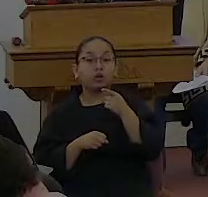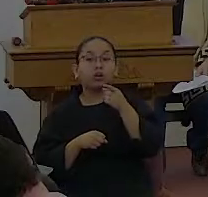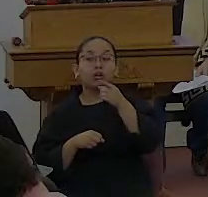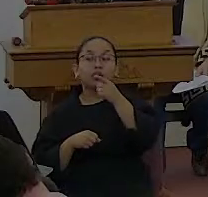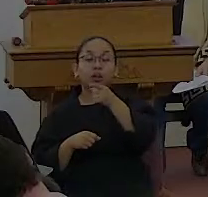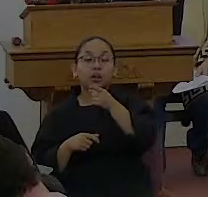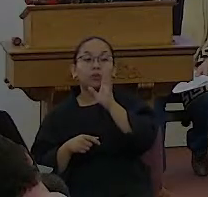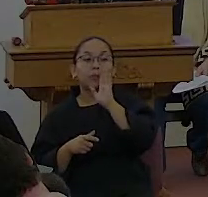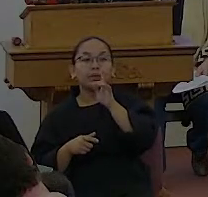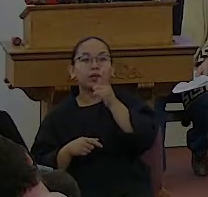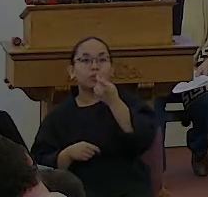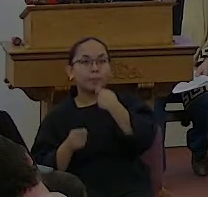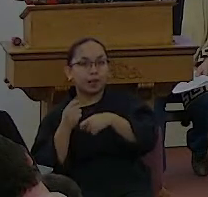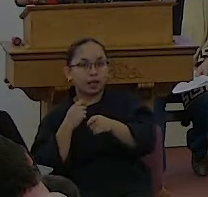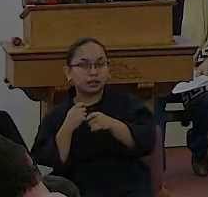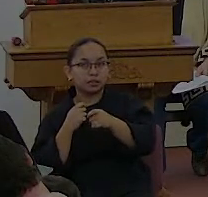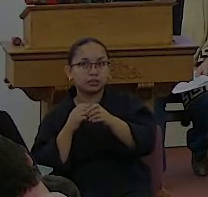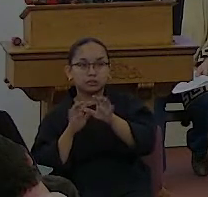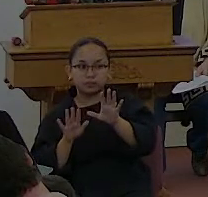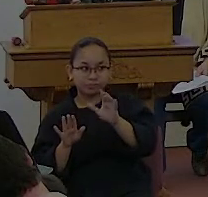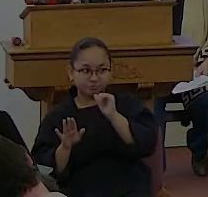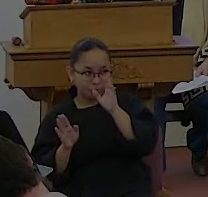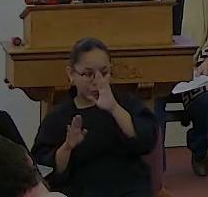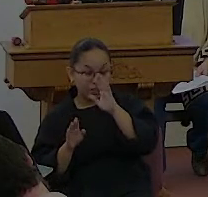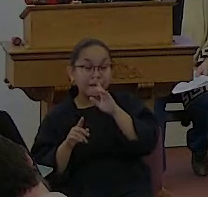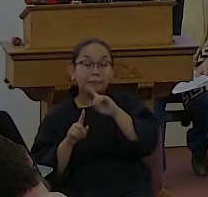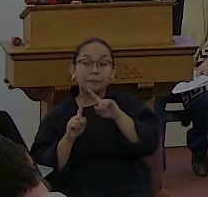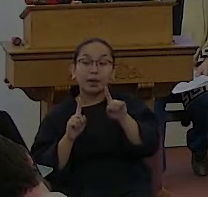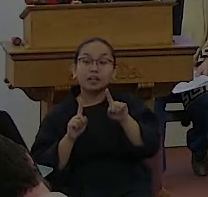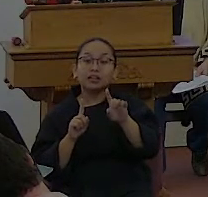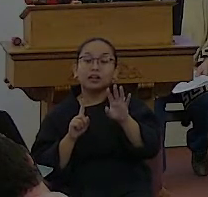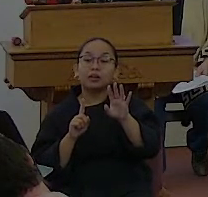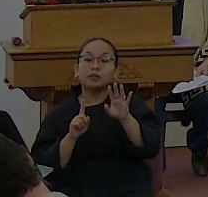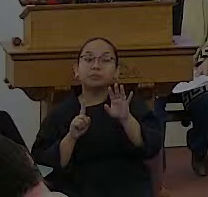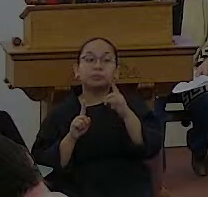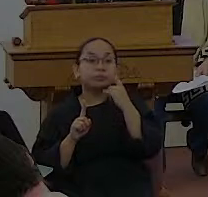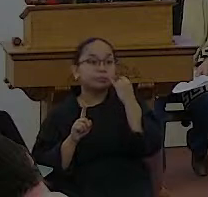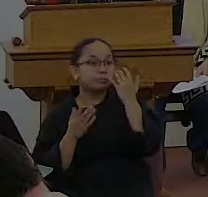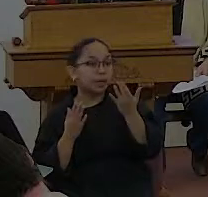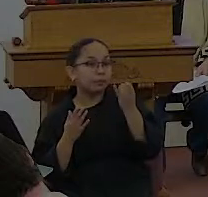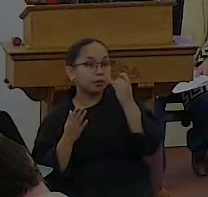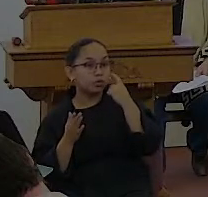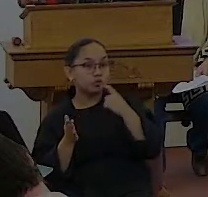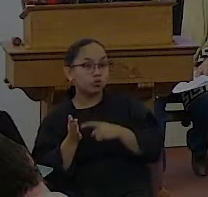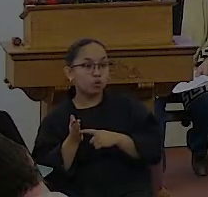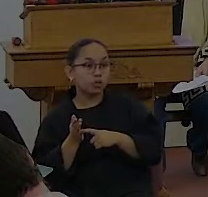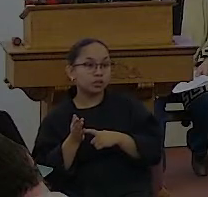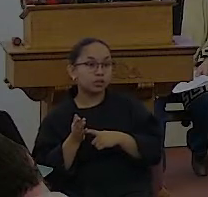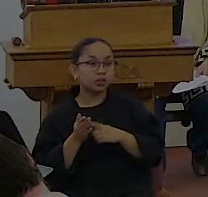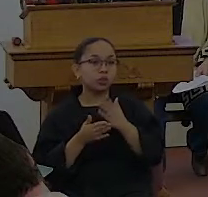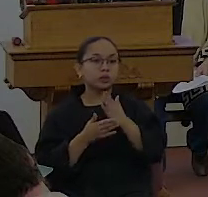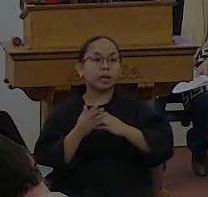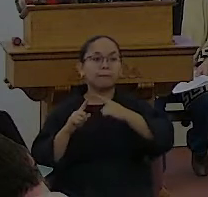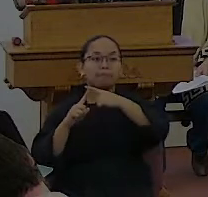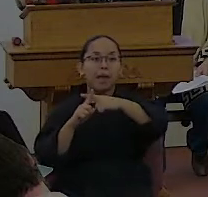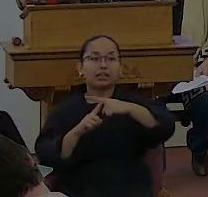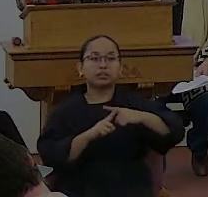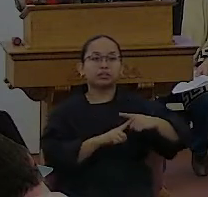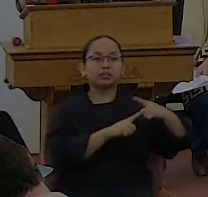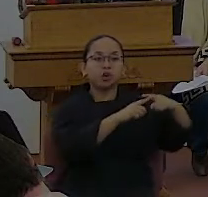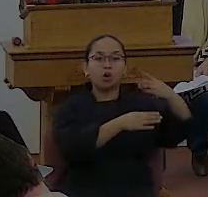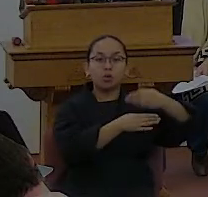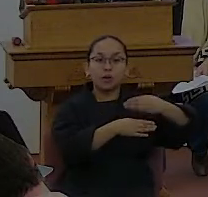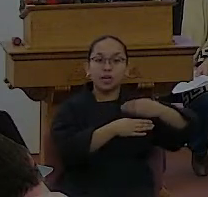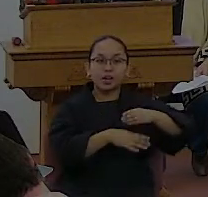replaced someplace. No worries. But if you notice that there are now X's on some of the windows, no worries. This is a